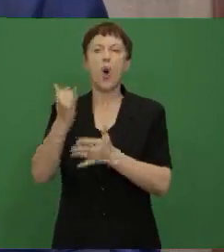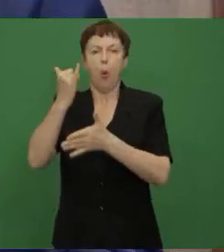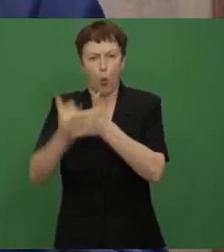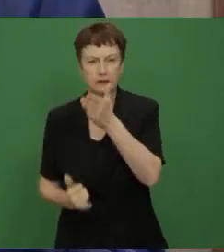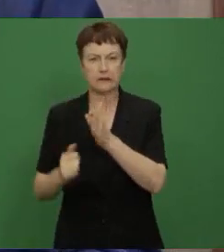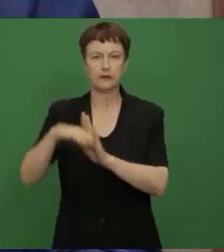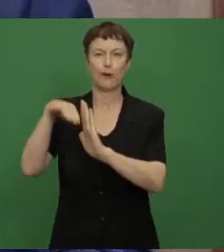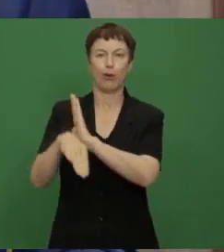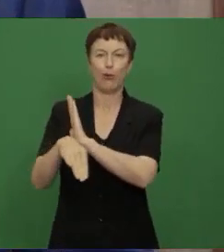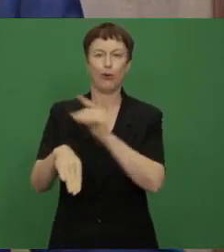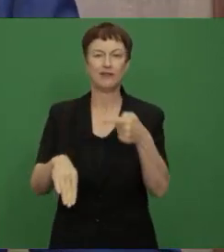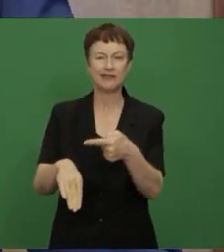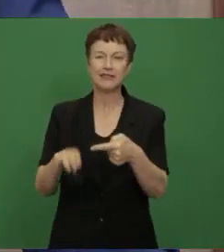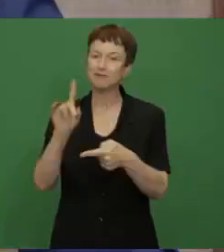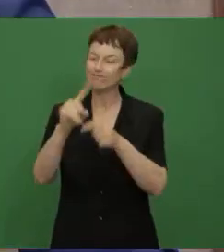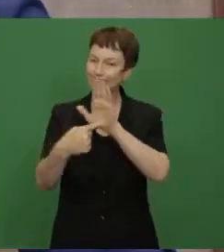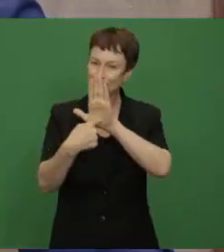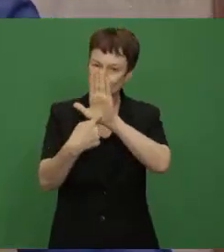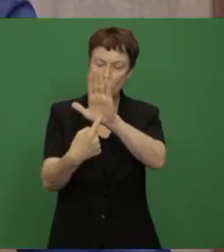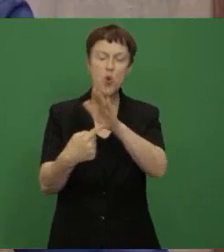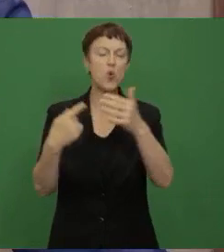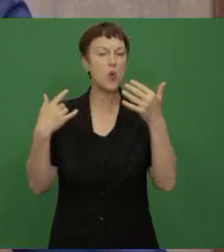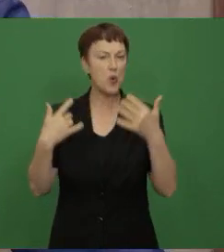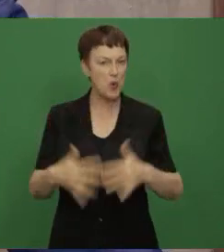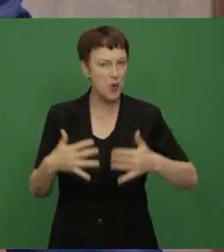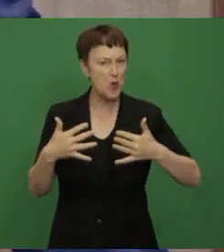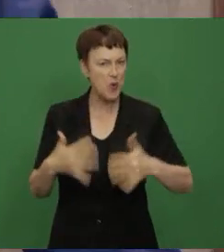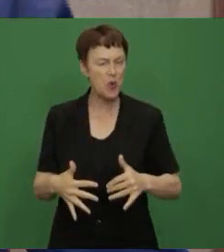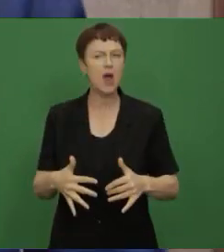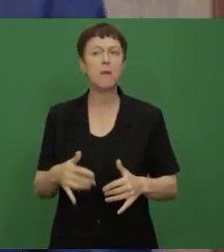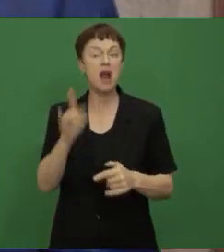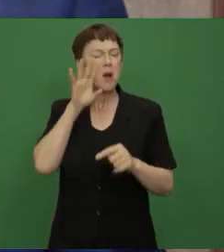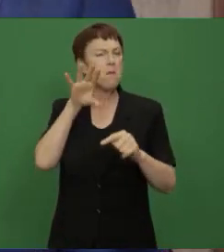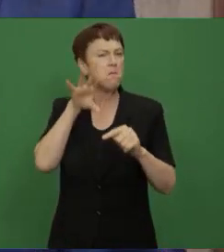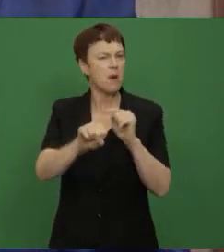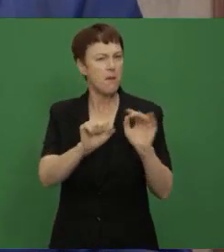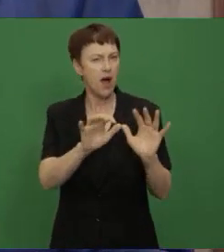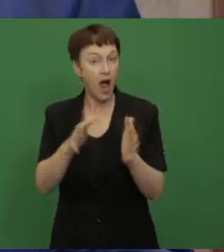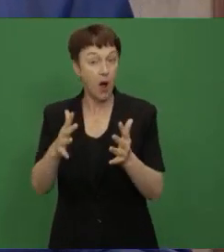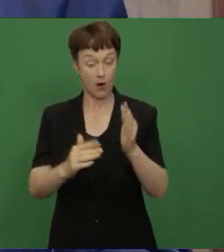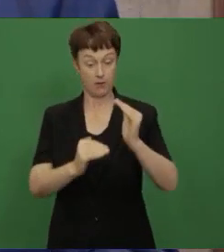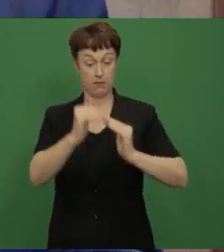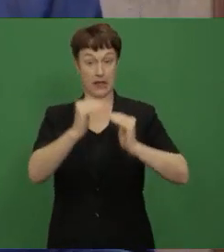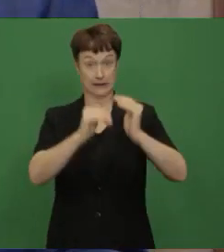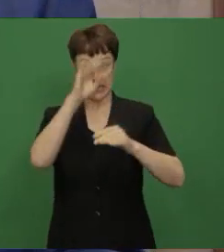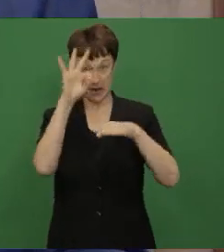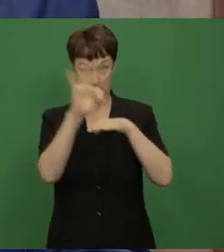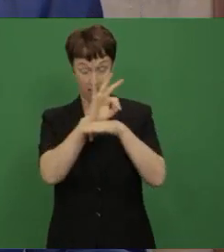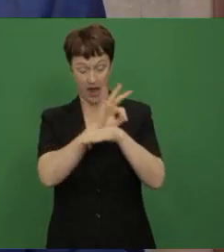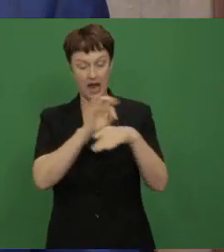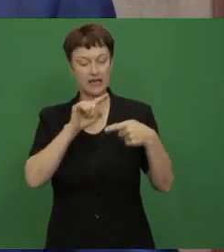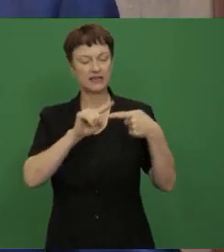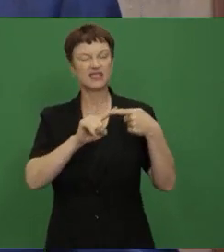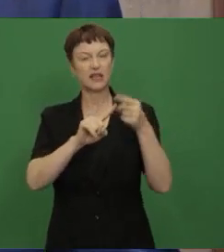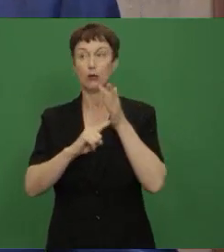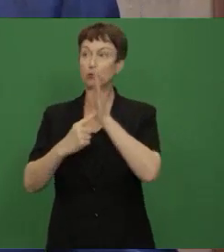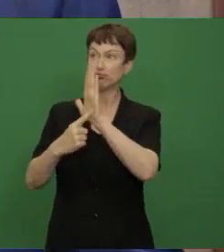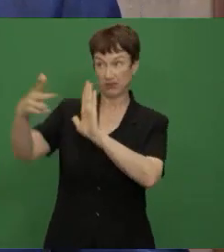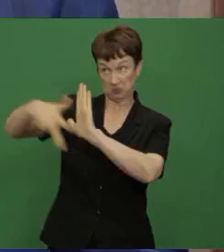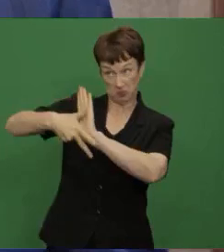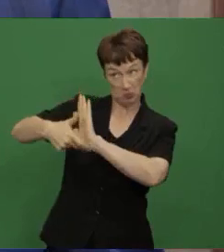reflected a significant decline in the number of building plans approved and a reduction in